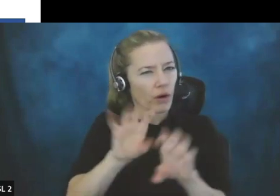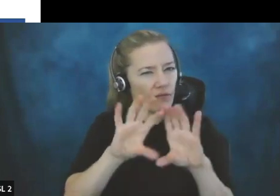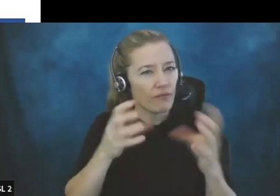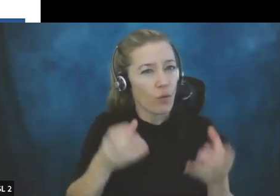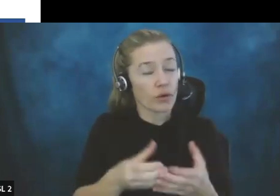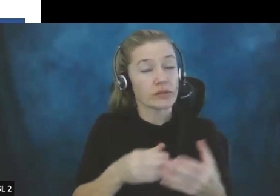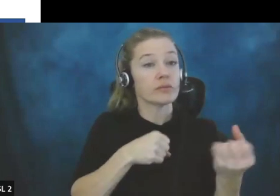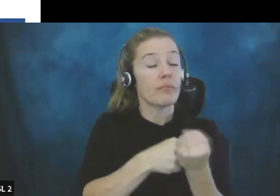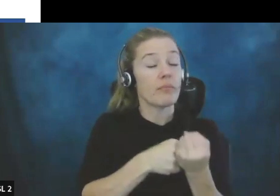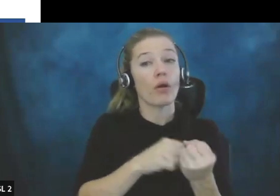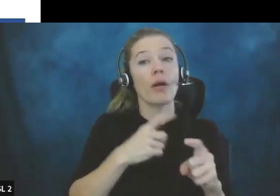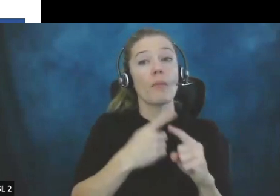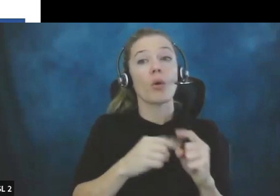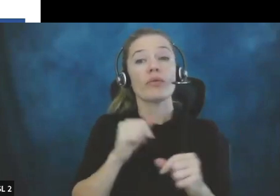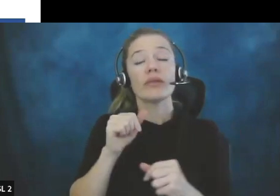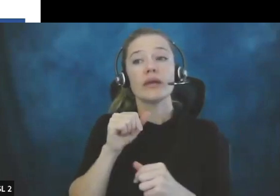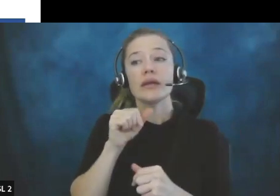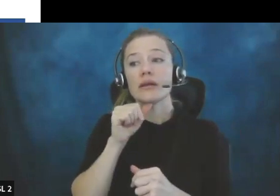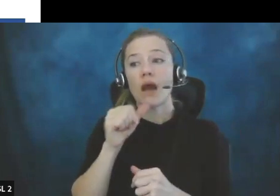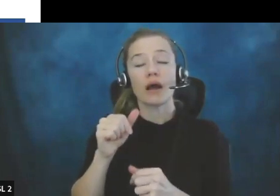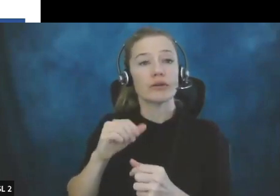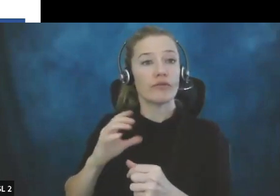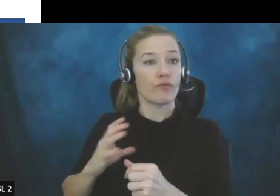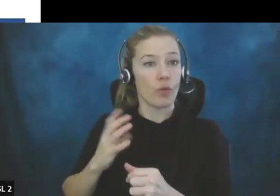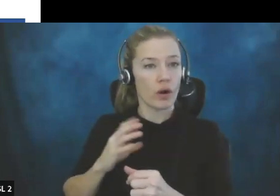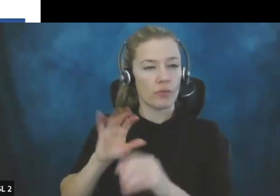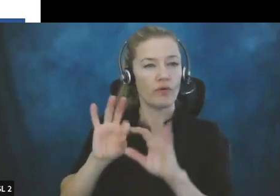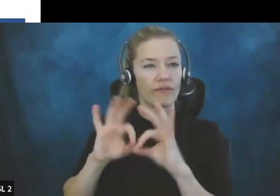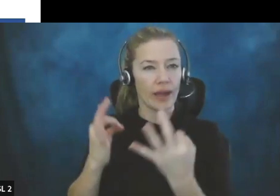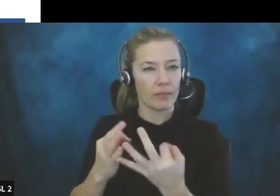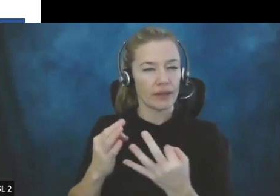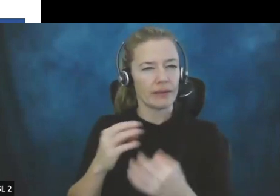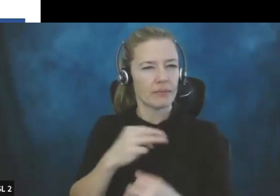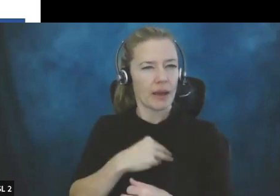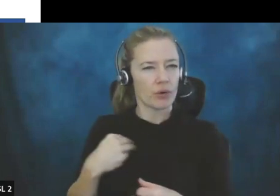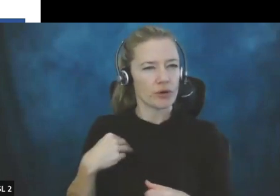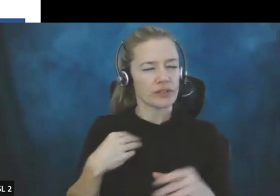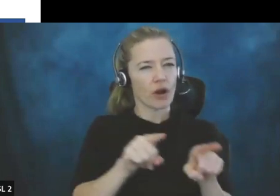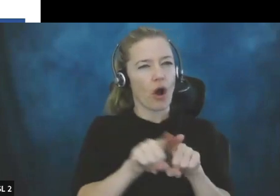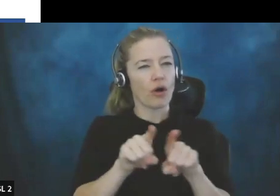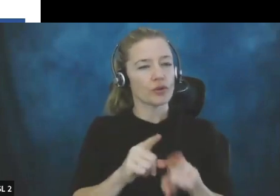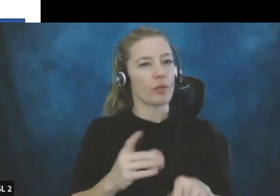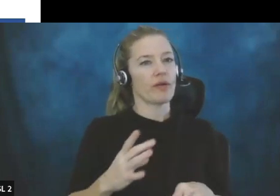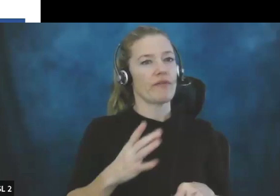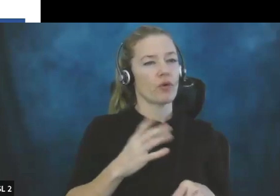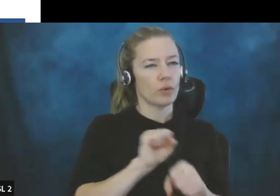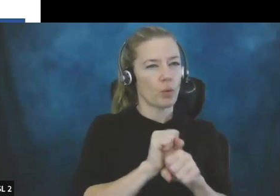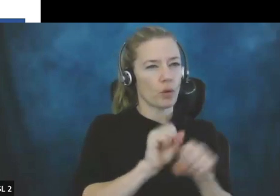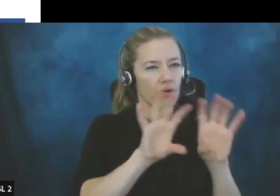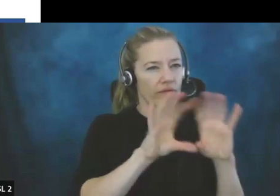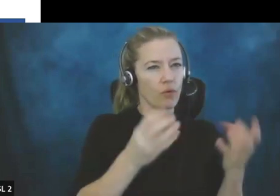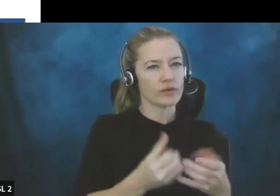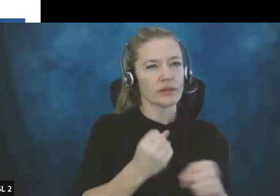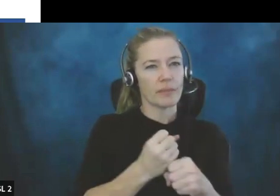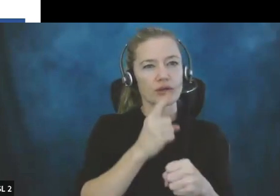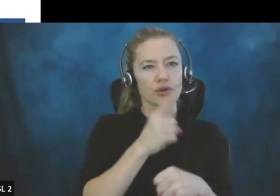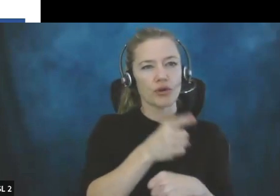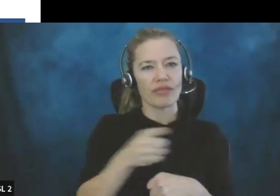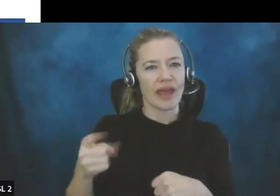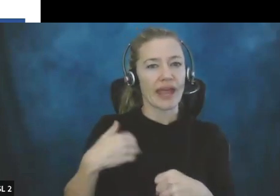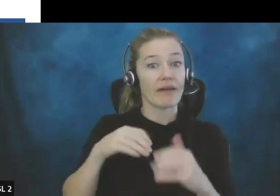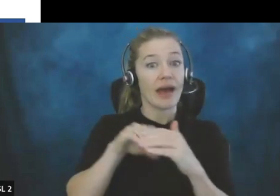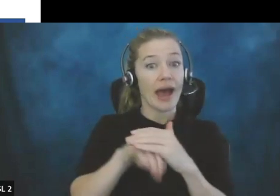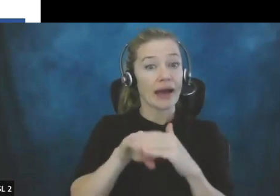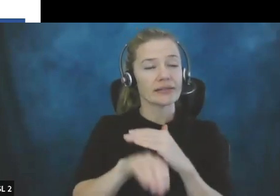the informal family caregivers and support systems and the formal workforce